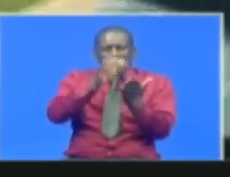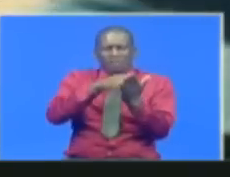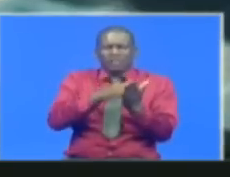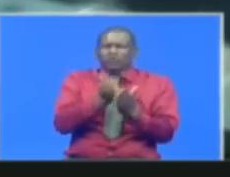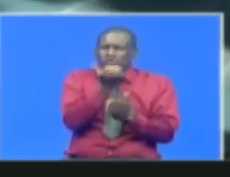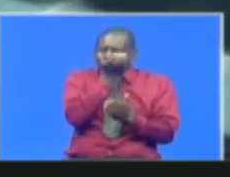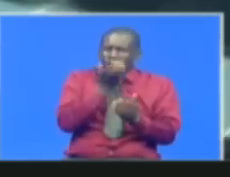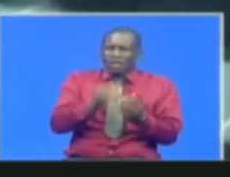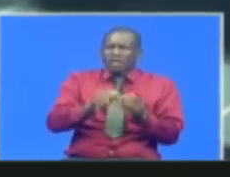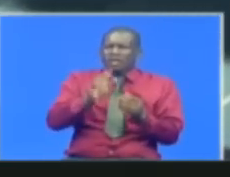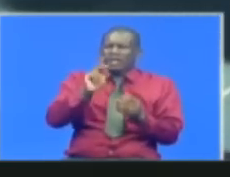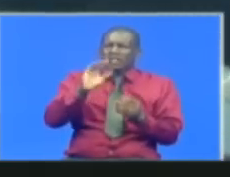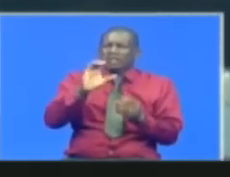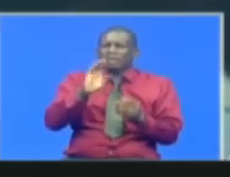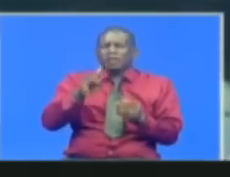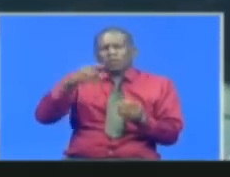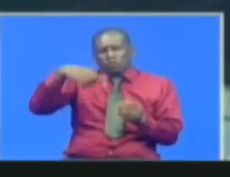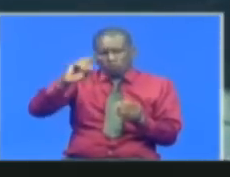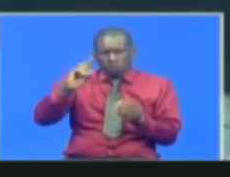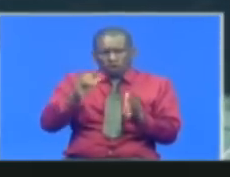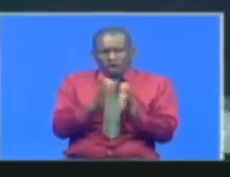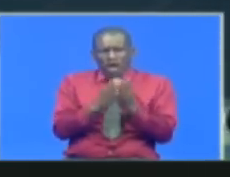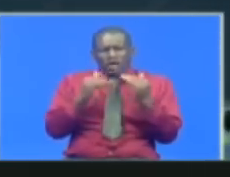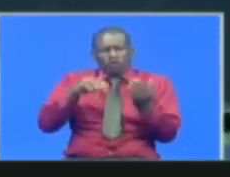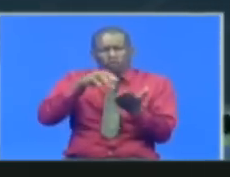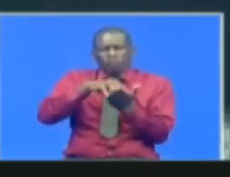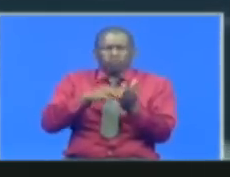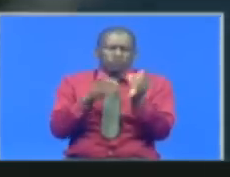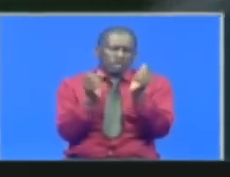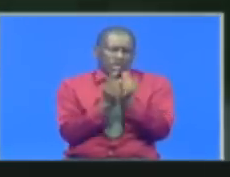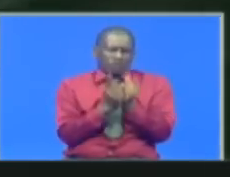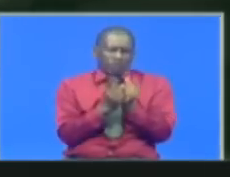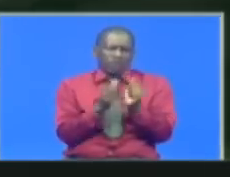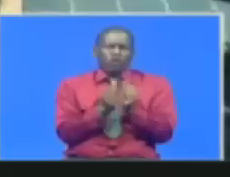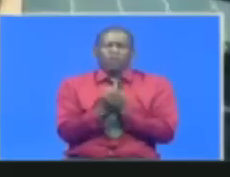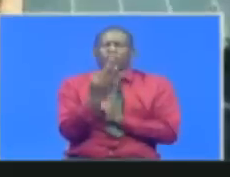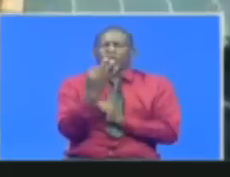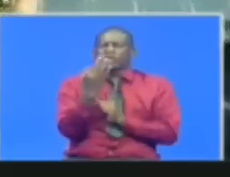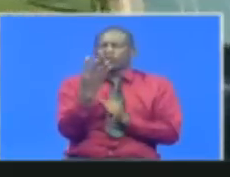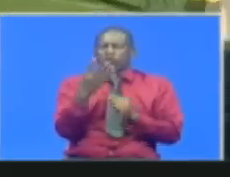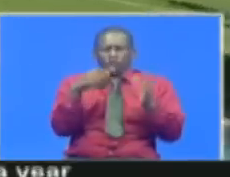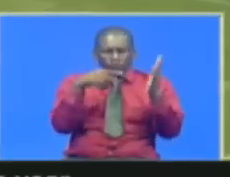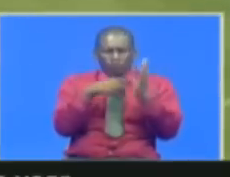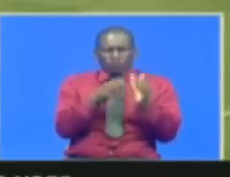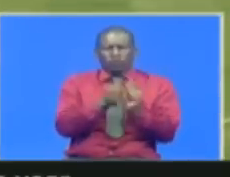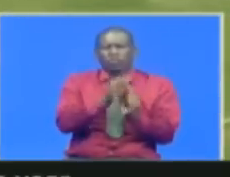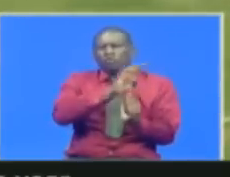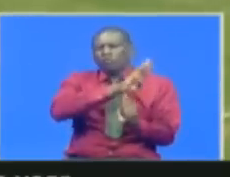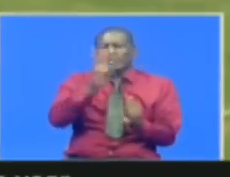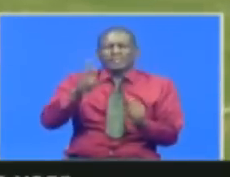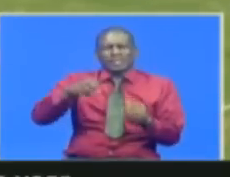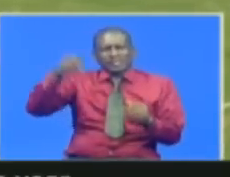banked a vital win that took them to 11th, tied on 34 points with Western Steamer.